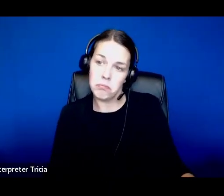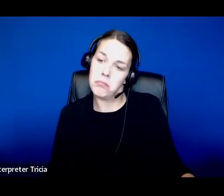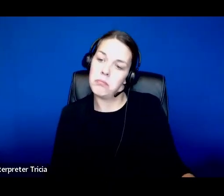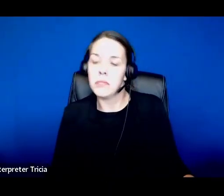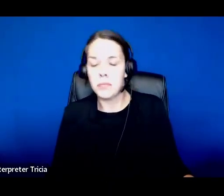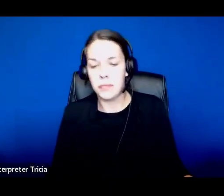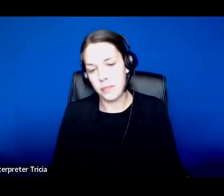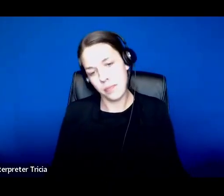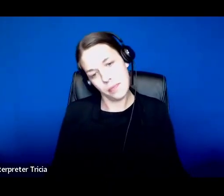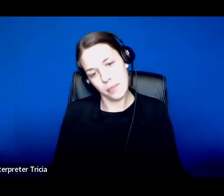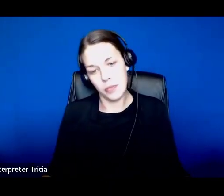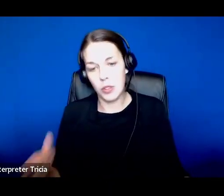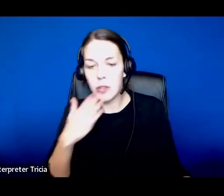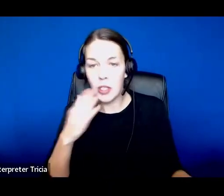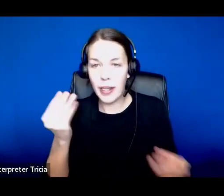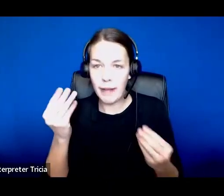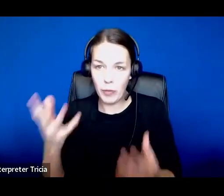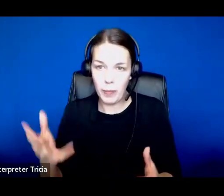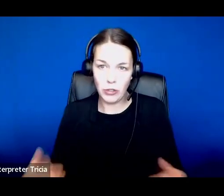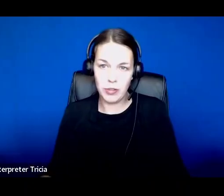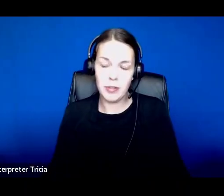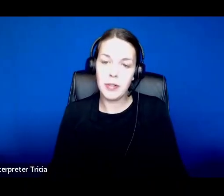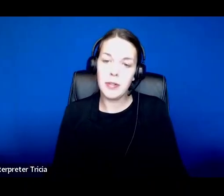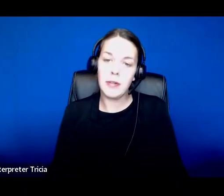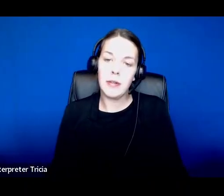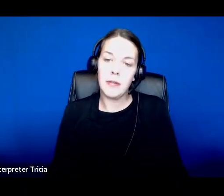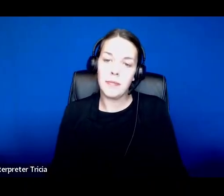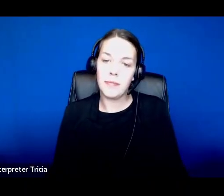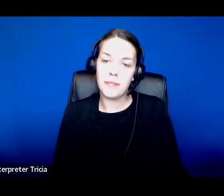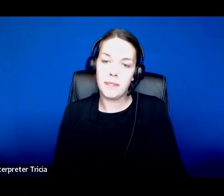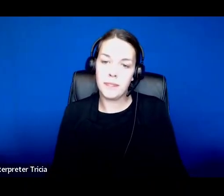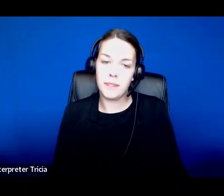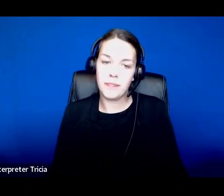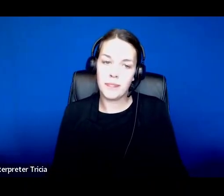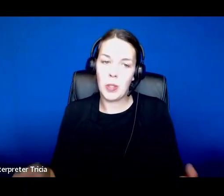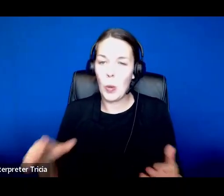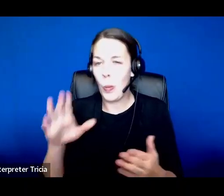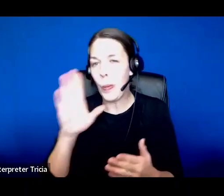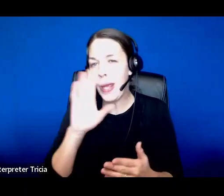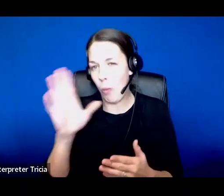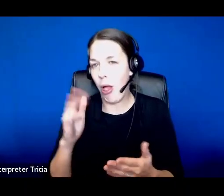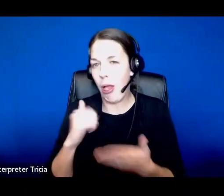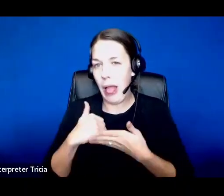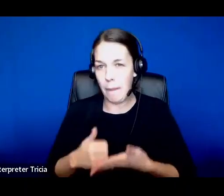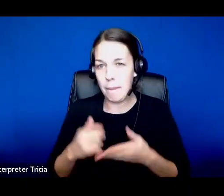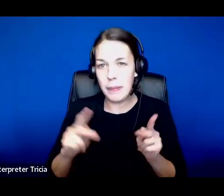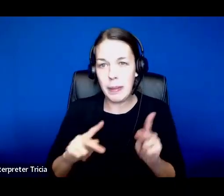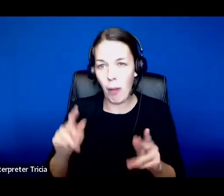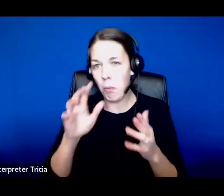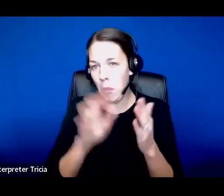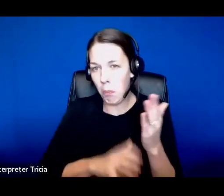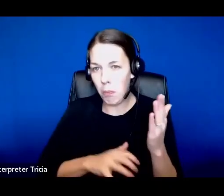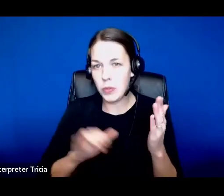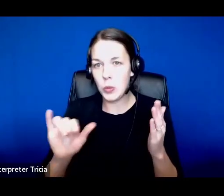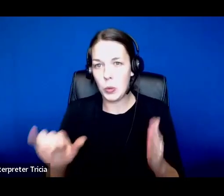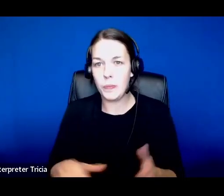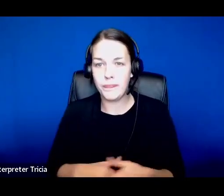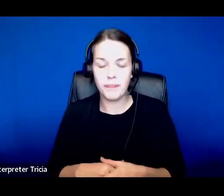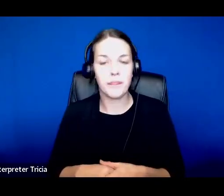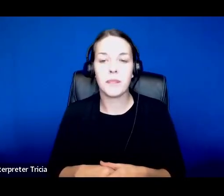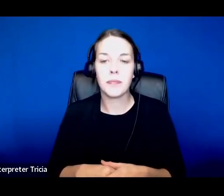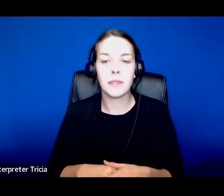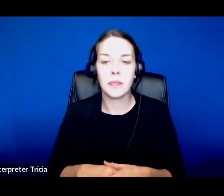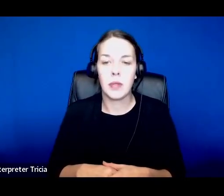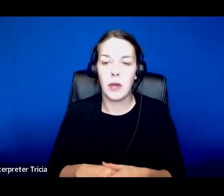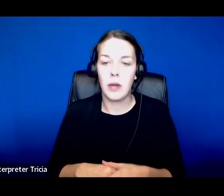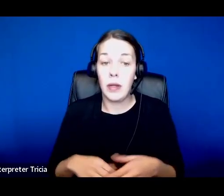good information there. So, and also we will draft these for folks too. So naming beneficiaries, you